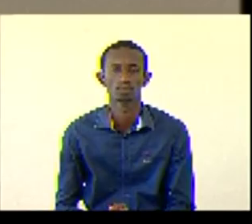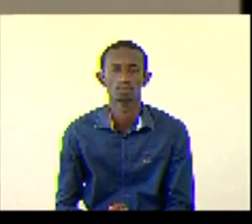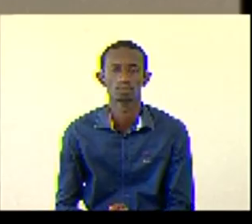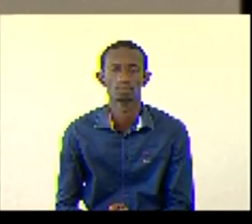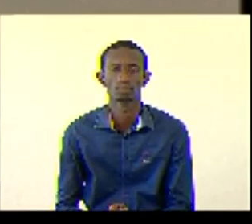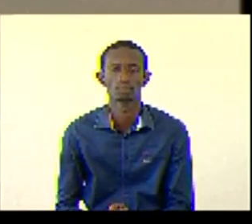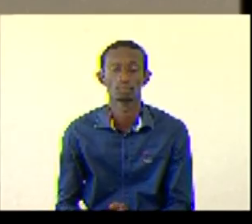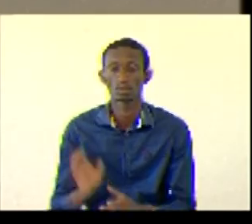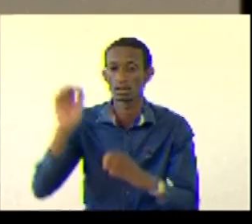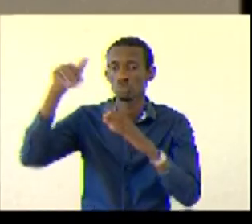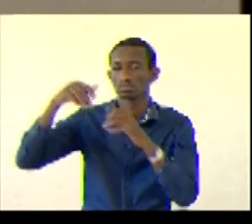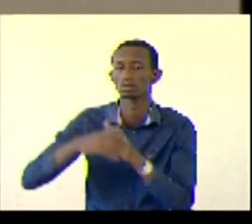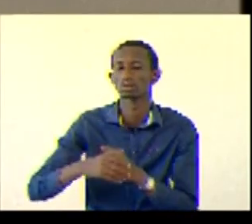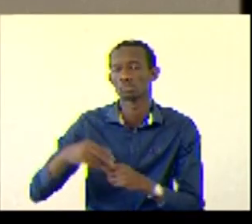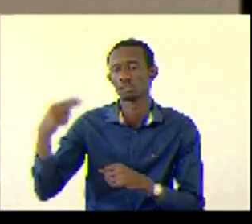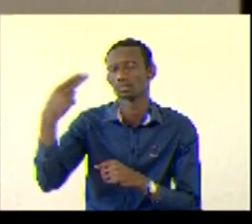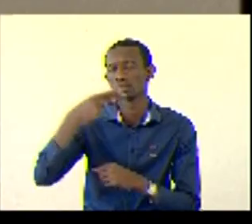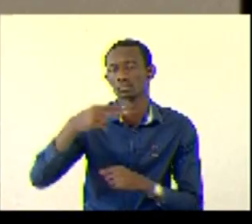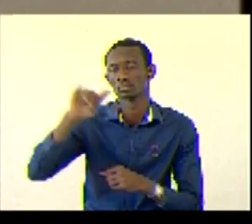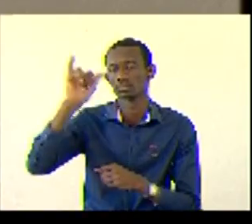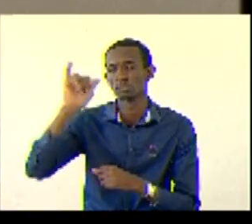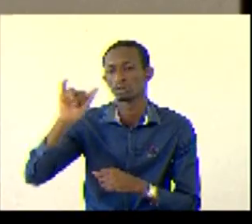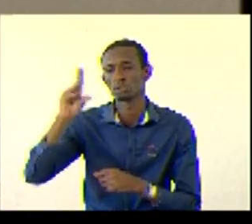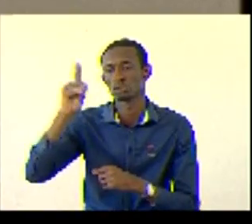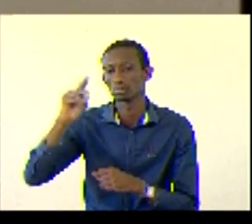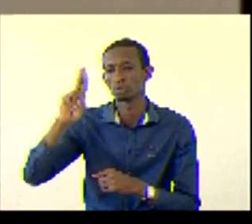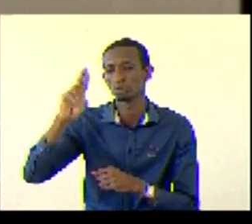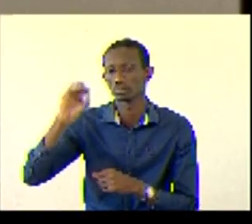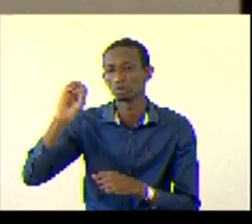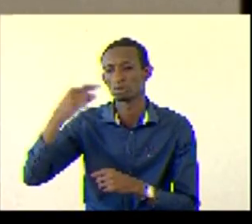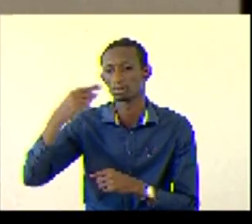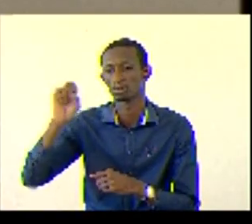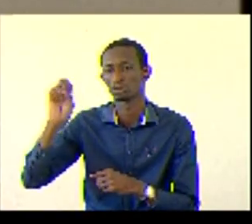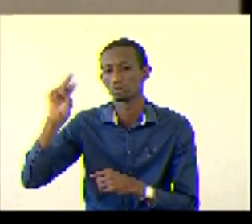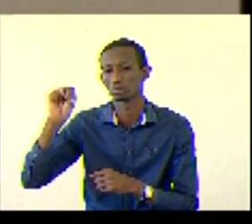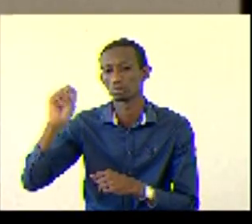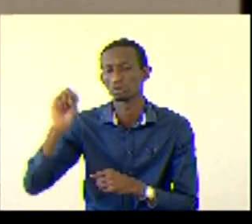hydrogen peroxide being added. You are adding hydrogen peroxide